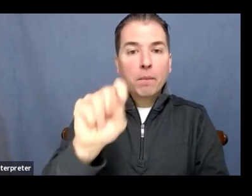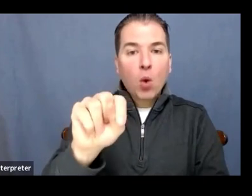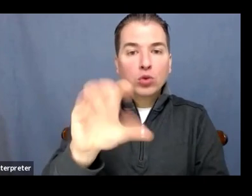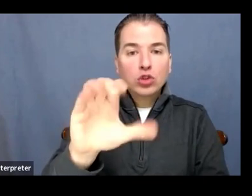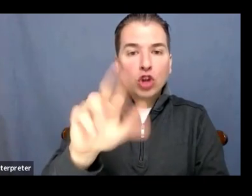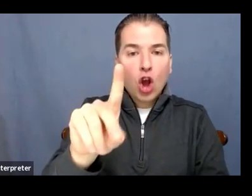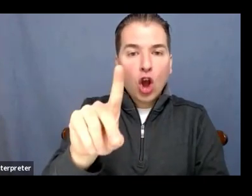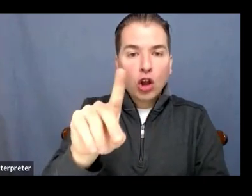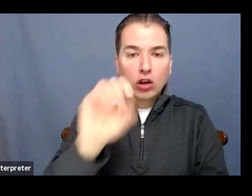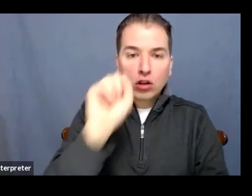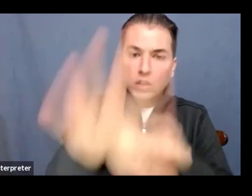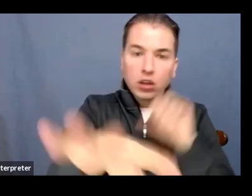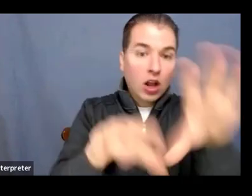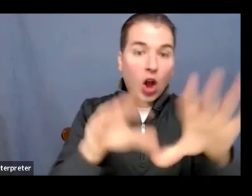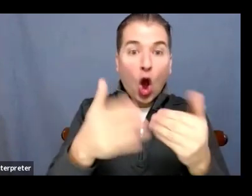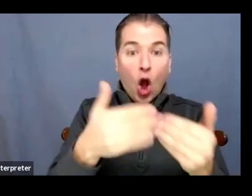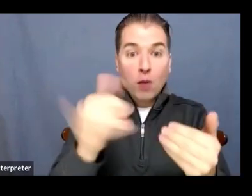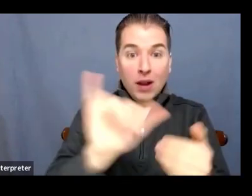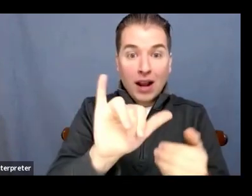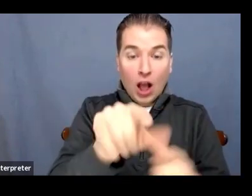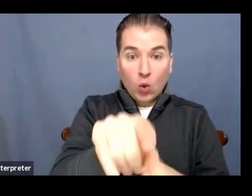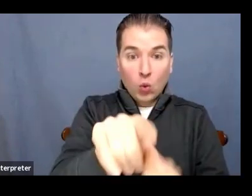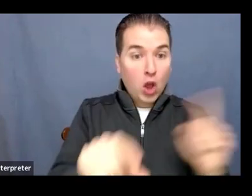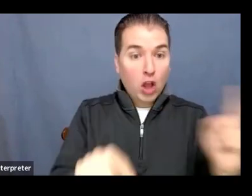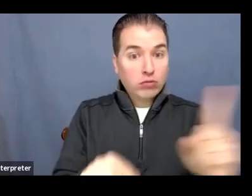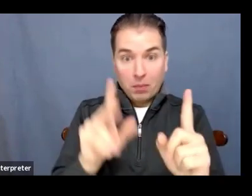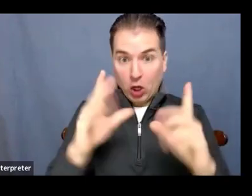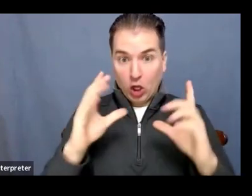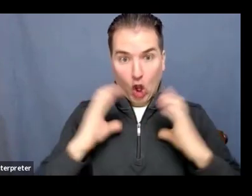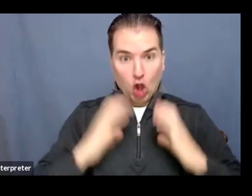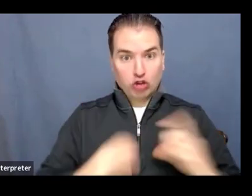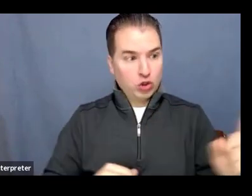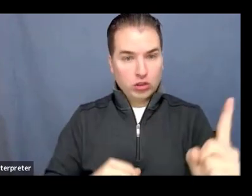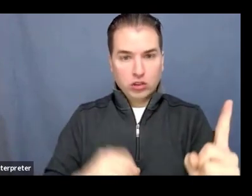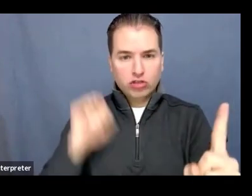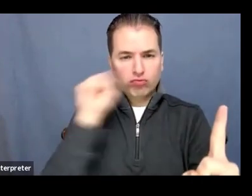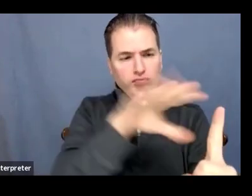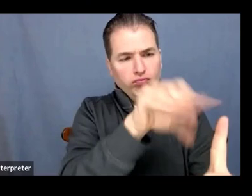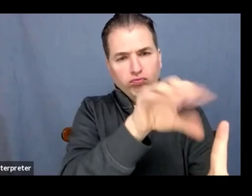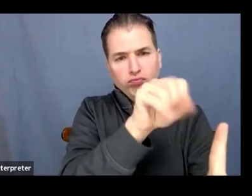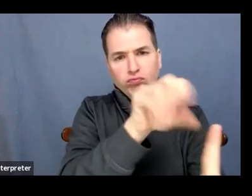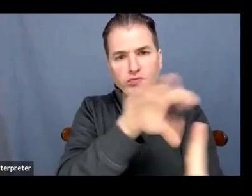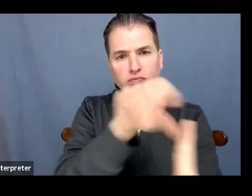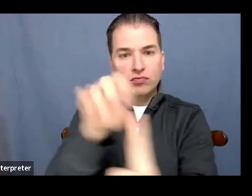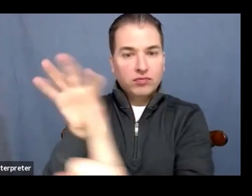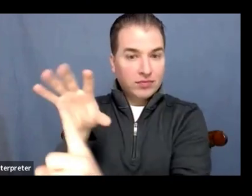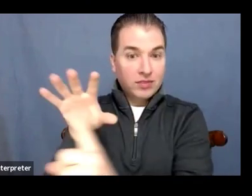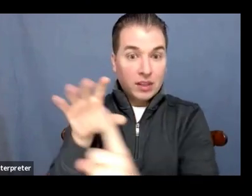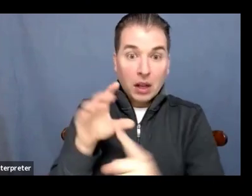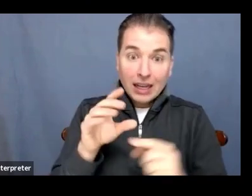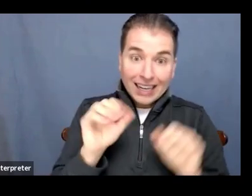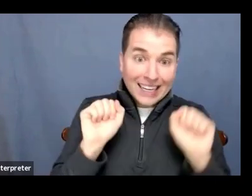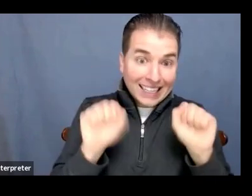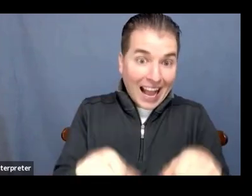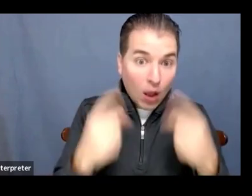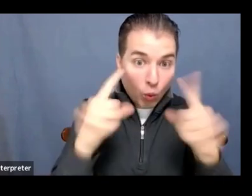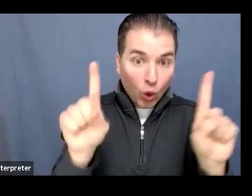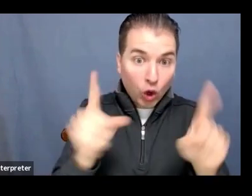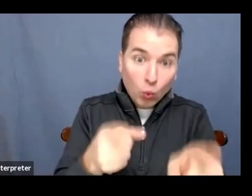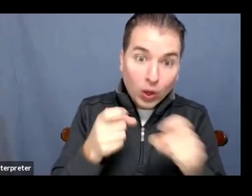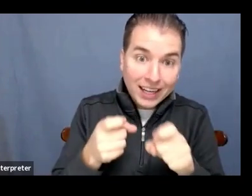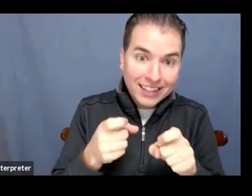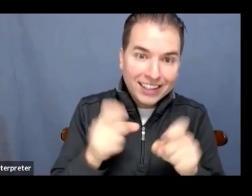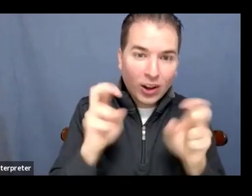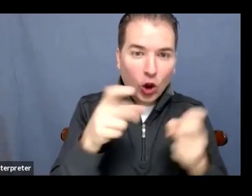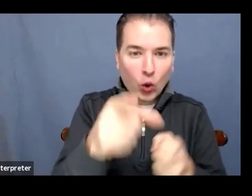push the messages into your brain. And it's quick because, you know, you can buy your audience, right? So when I say it's quick, I mean, you get rapid response